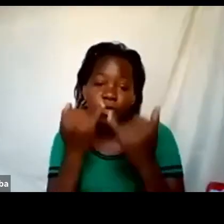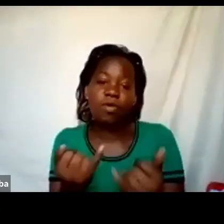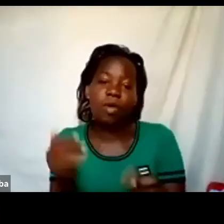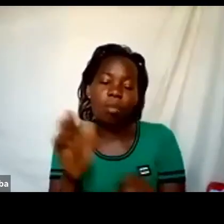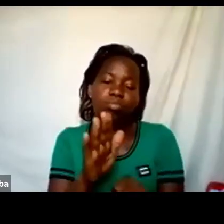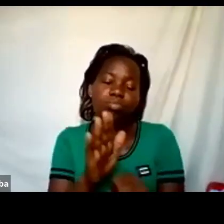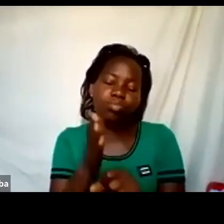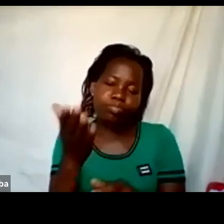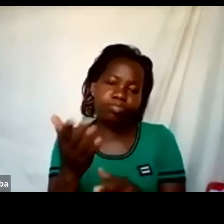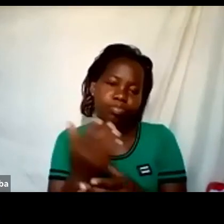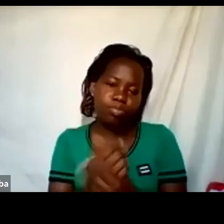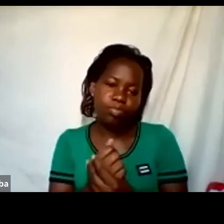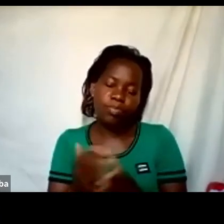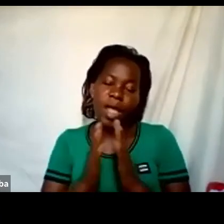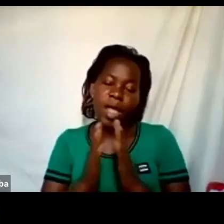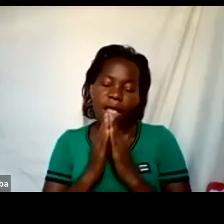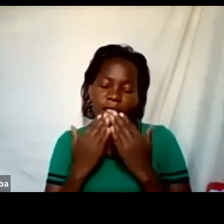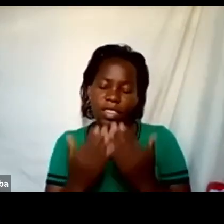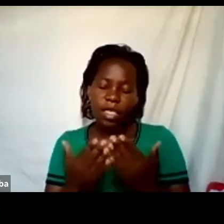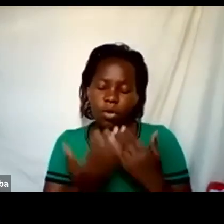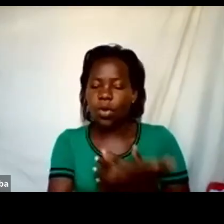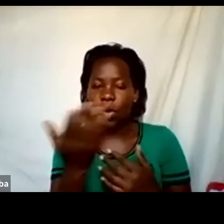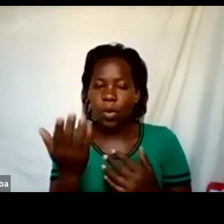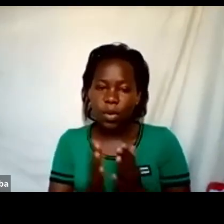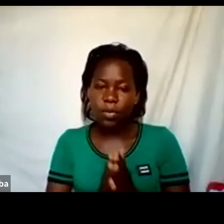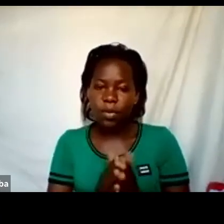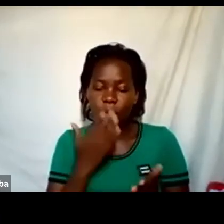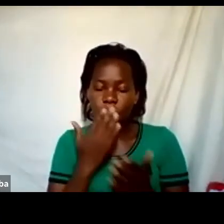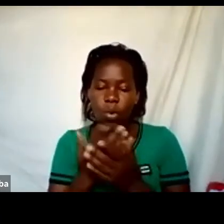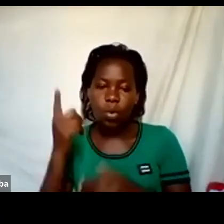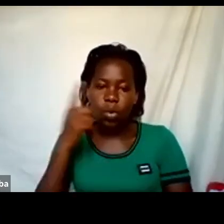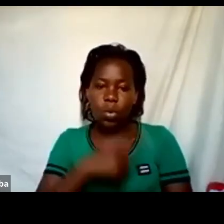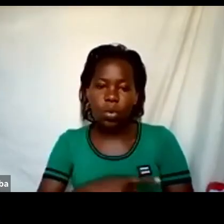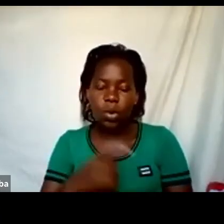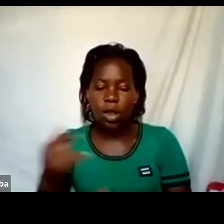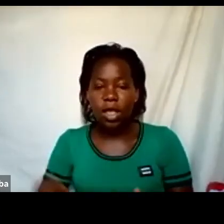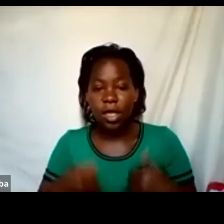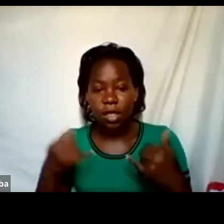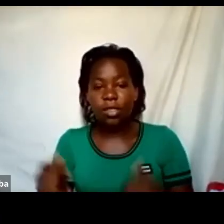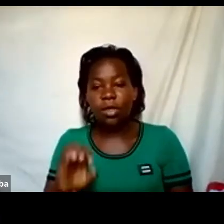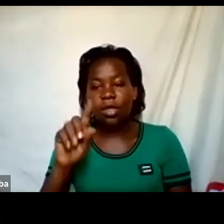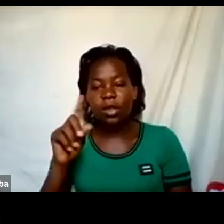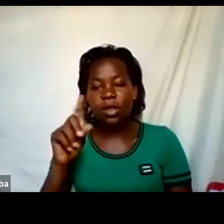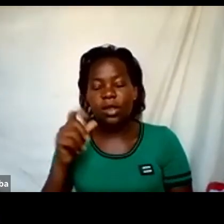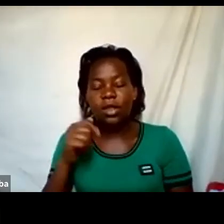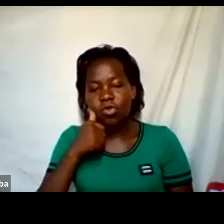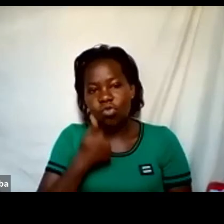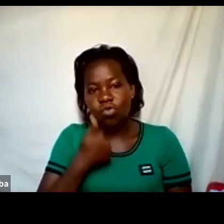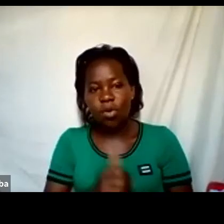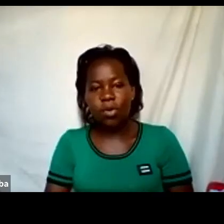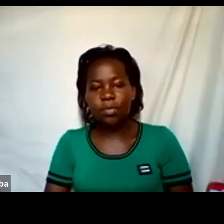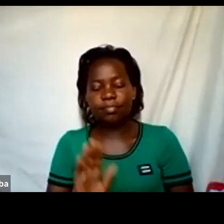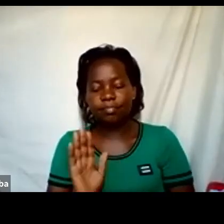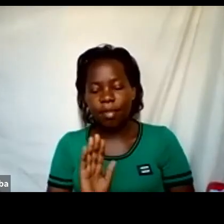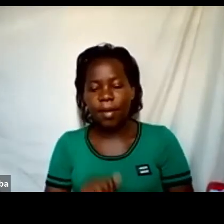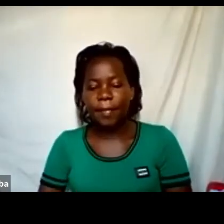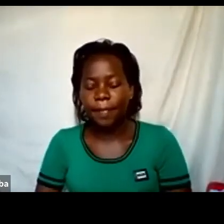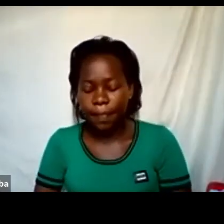Thank you very much, everyone. Have a good day and enjoy Eid tomorrow. Ciao, adios.